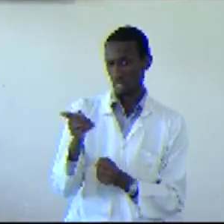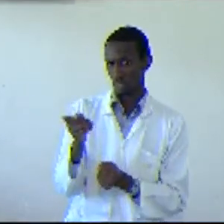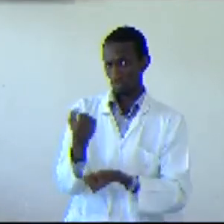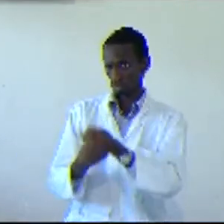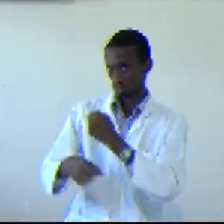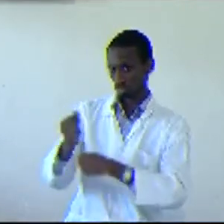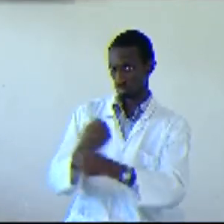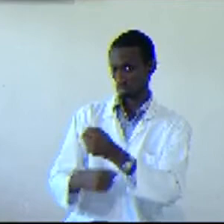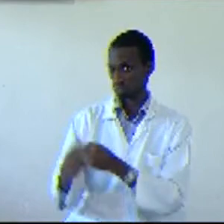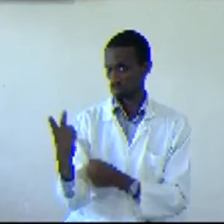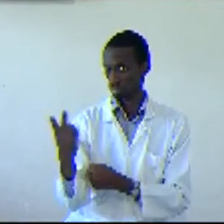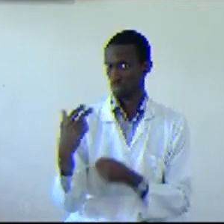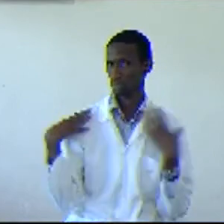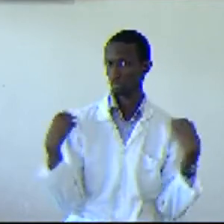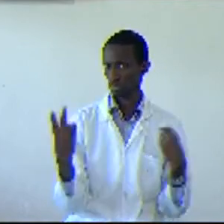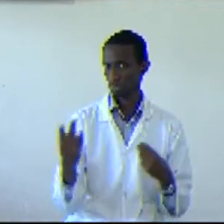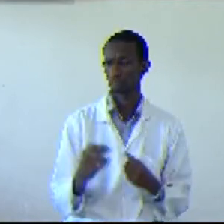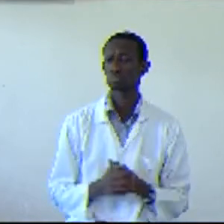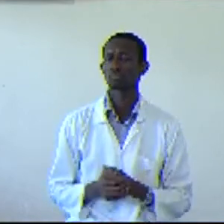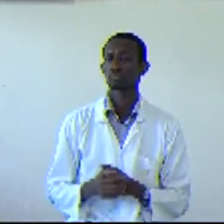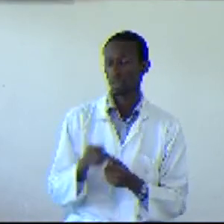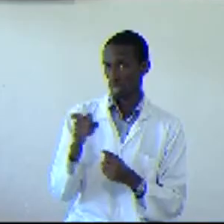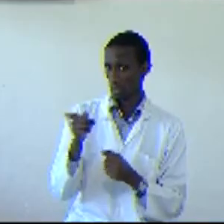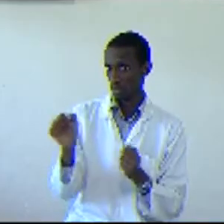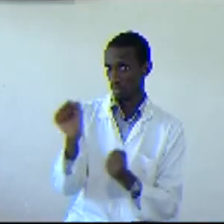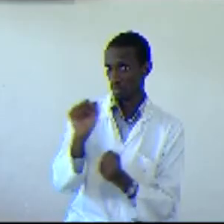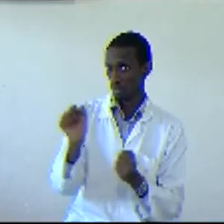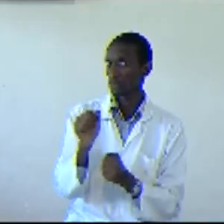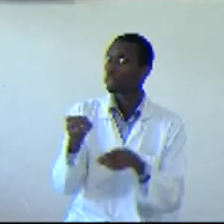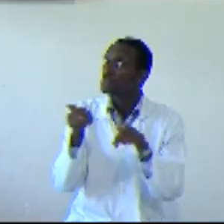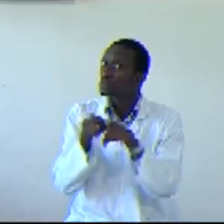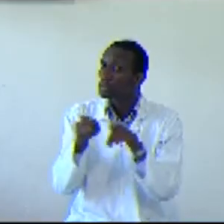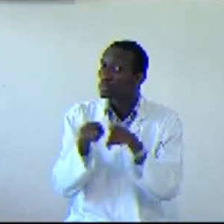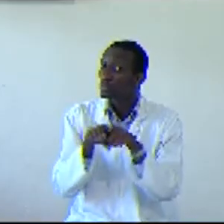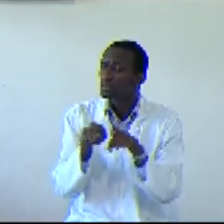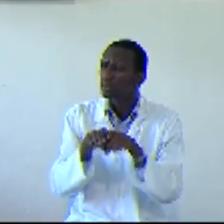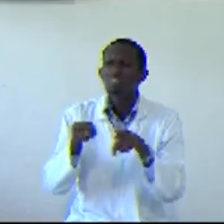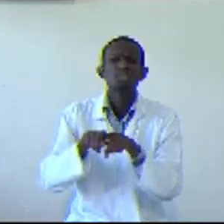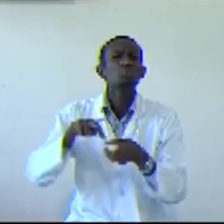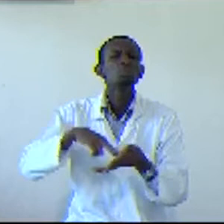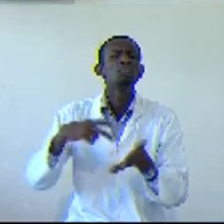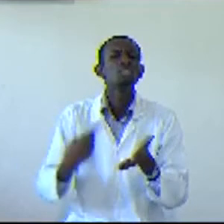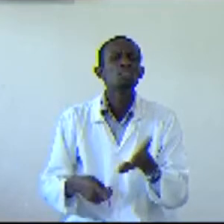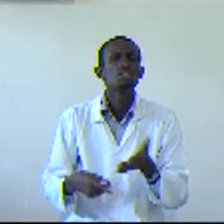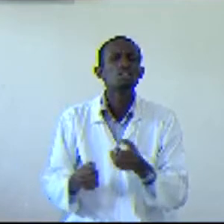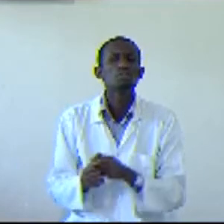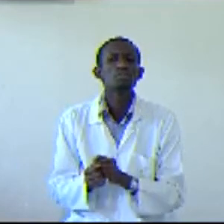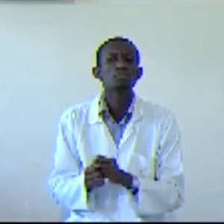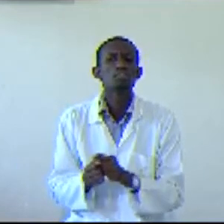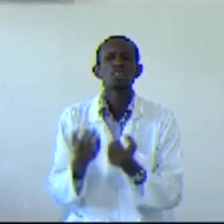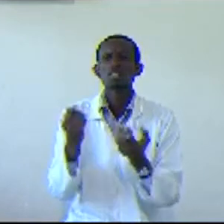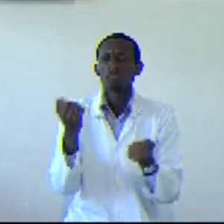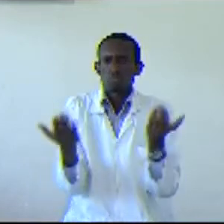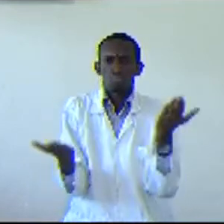From the same given cars, the same given cars, the same means what? They are with the same